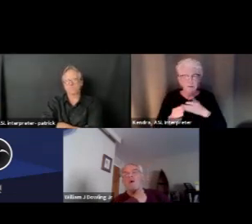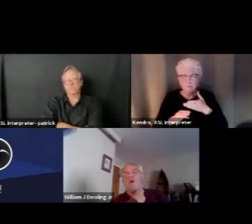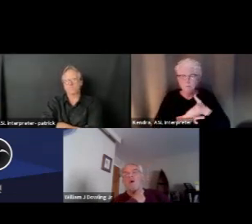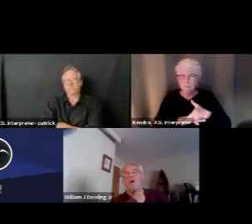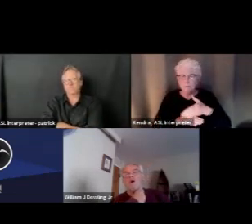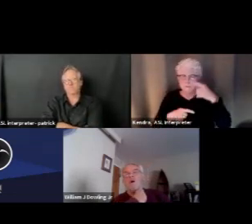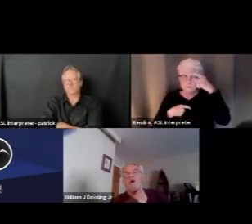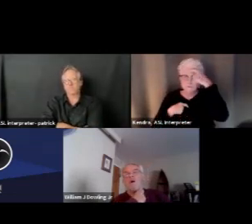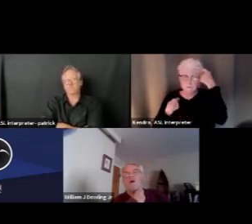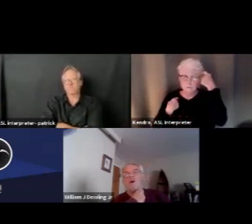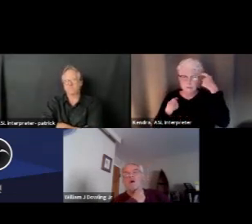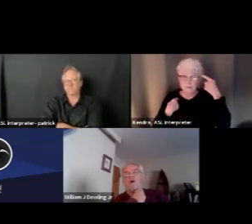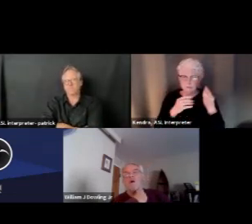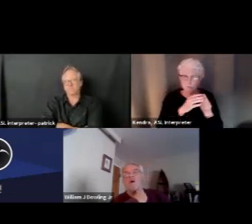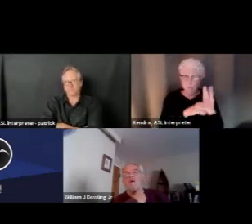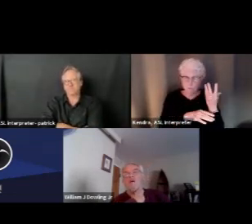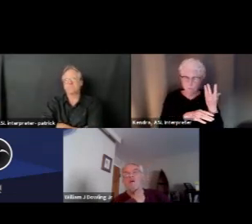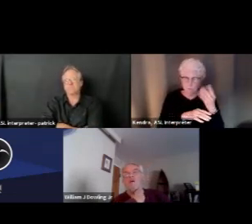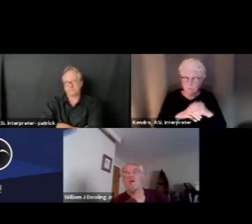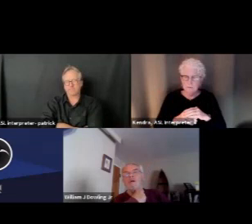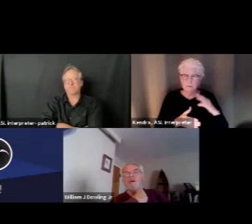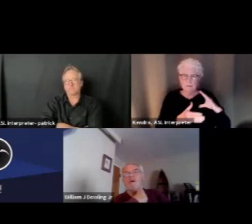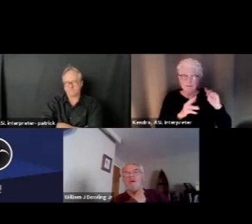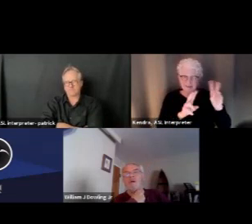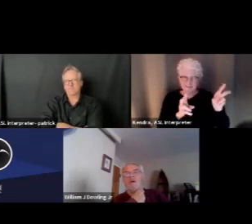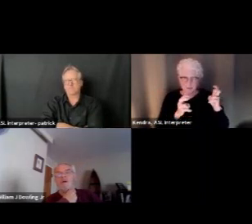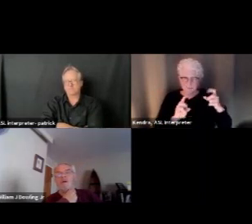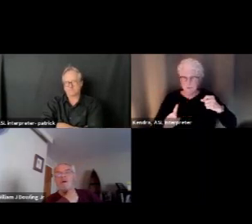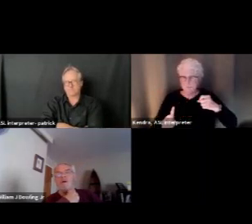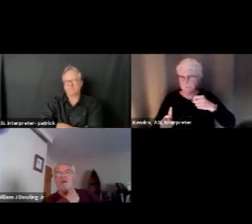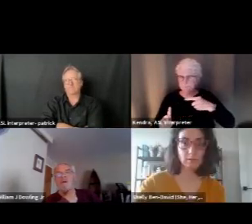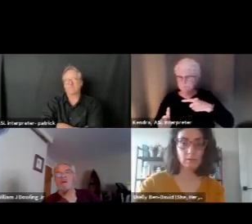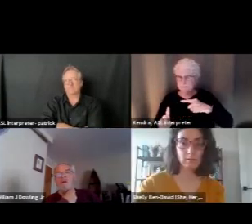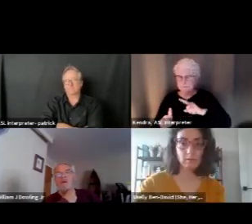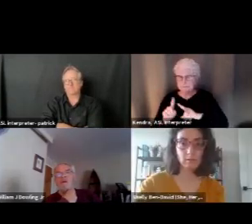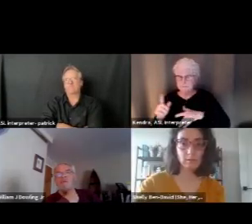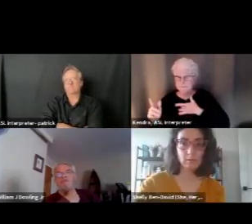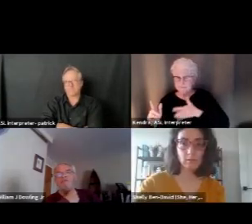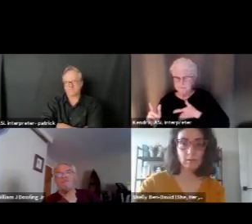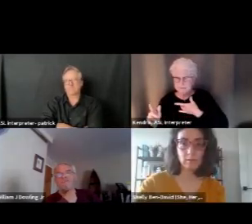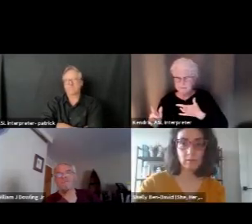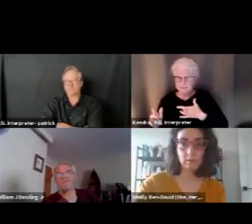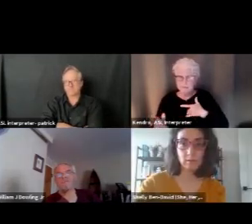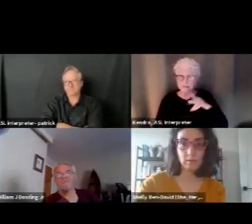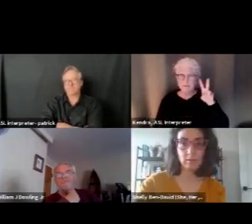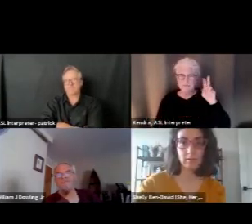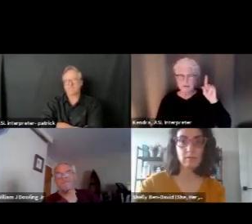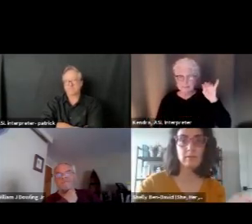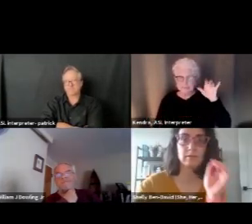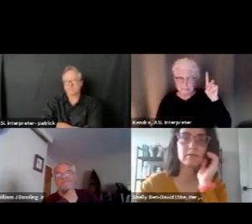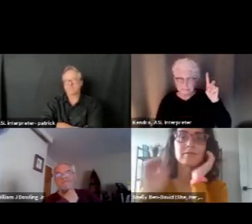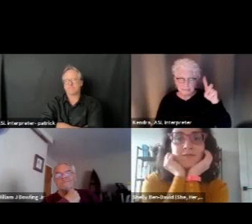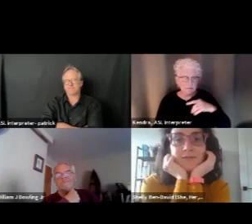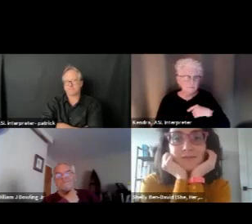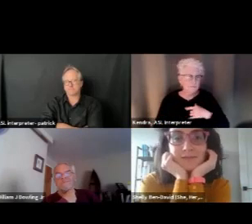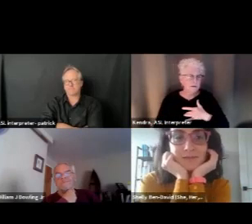feel a range of different emotions. So some people could feel validated, but other people might feel guilty or feel kind